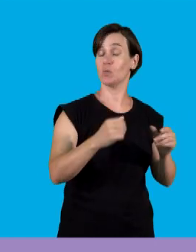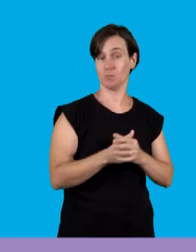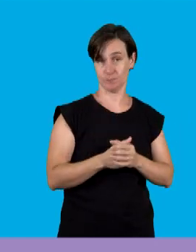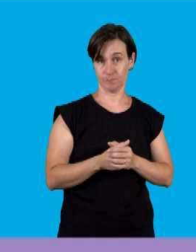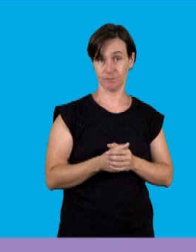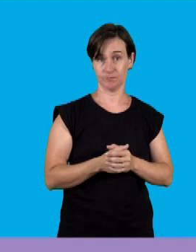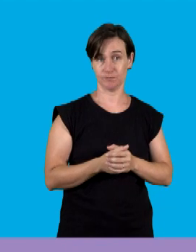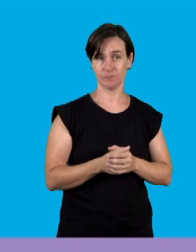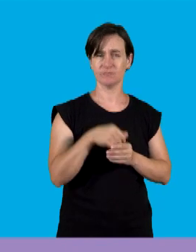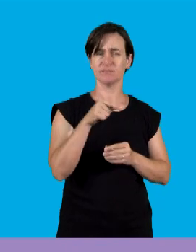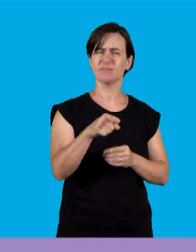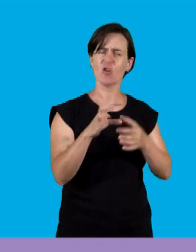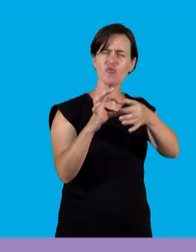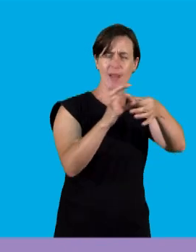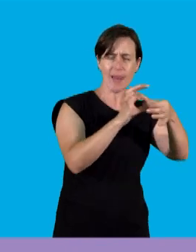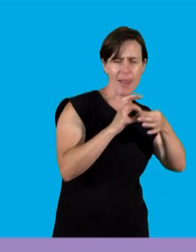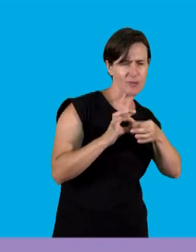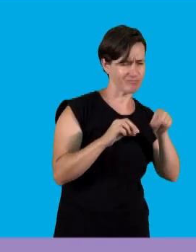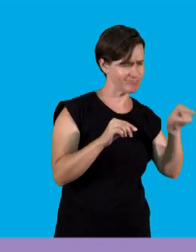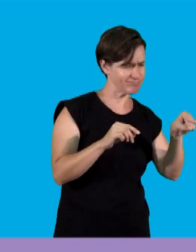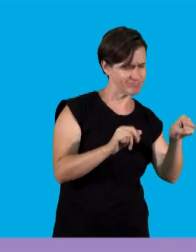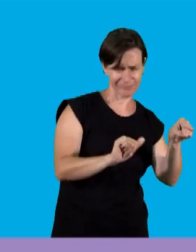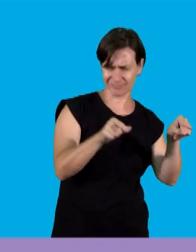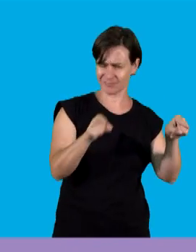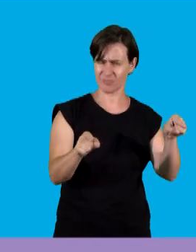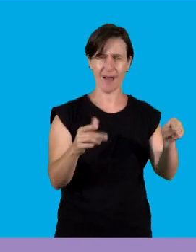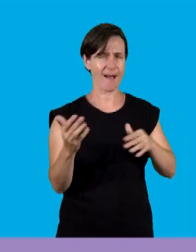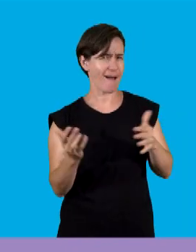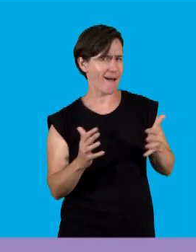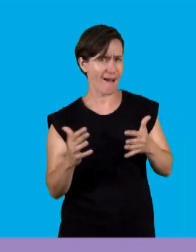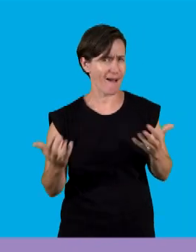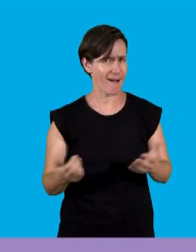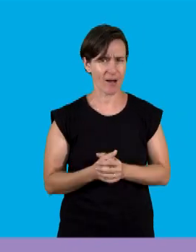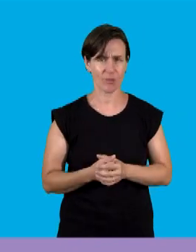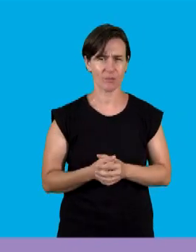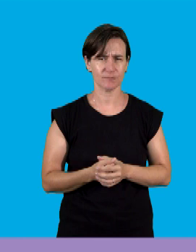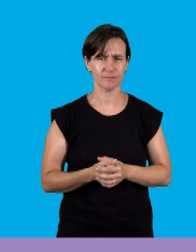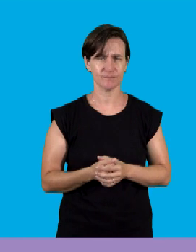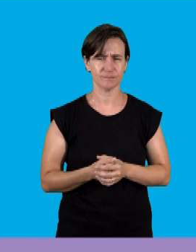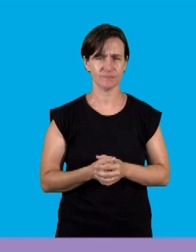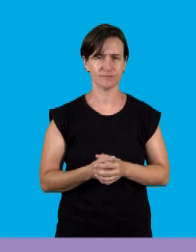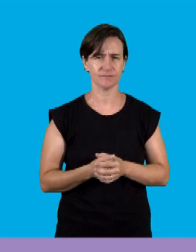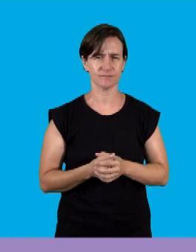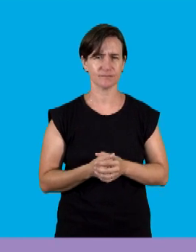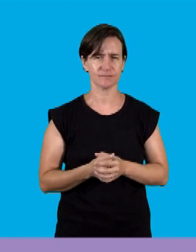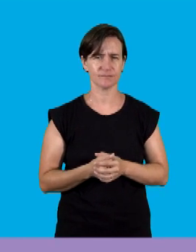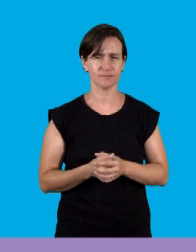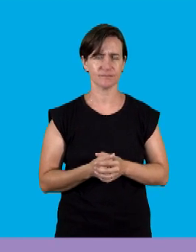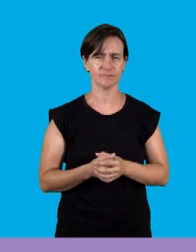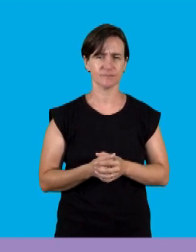are 4 blocks. What is the relationship between the term number and the term itself, or the